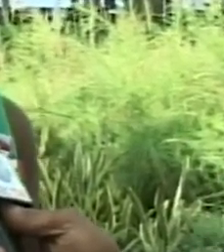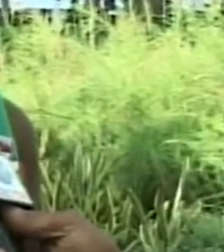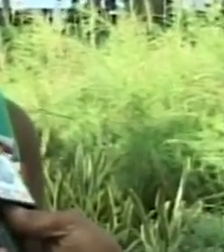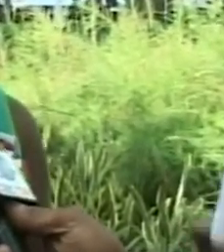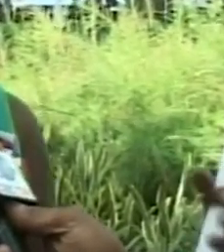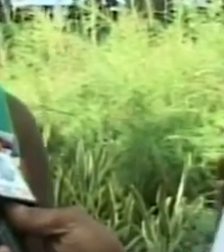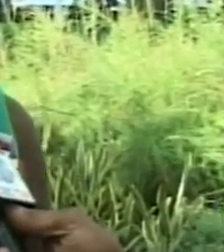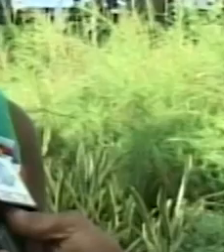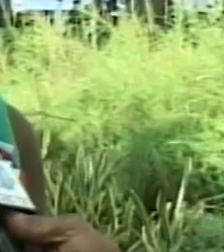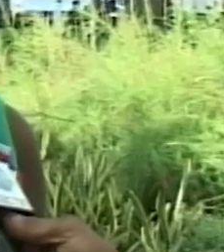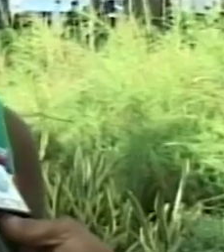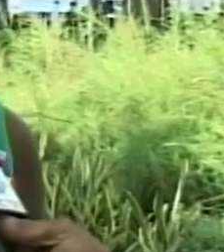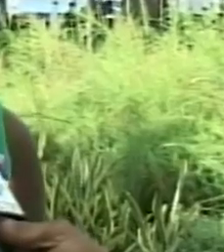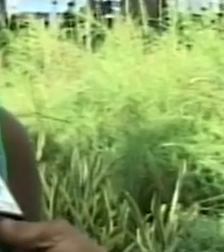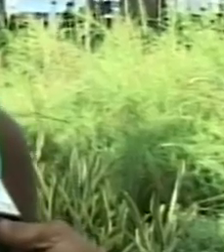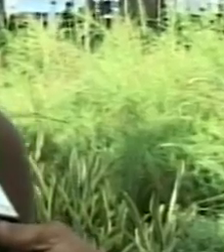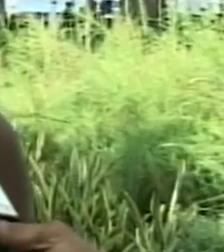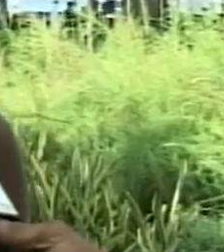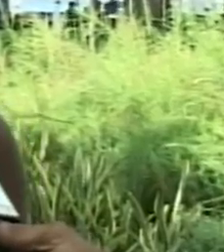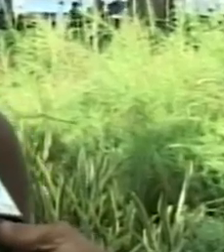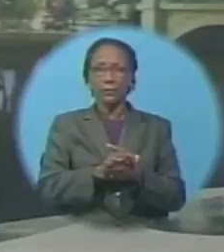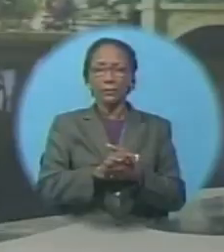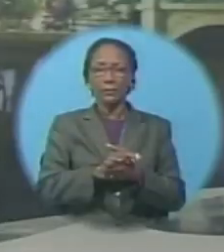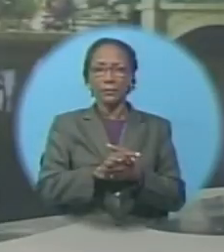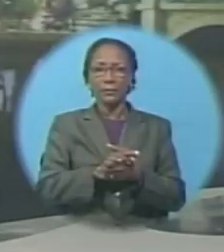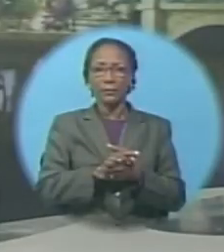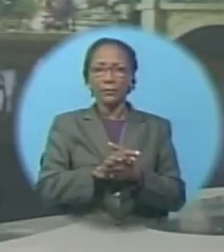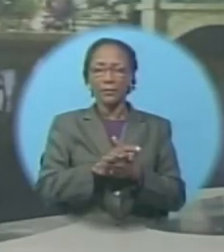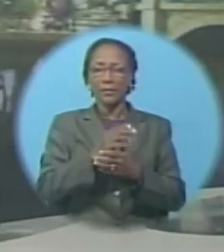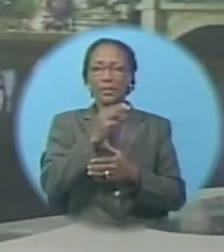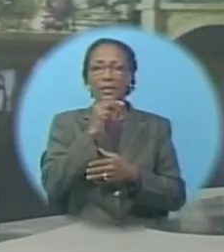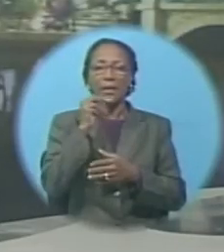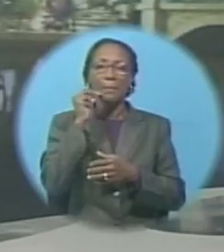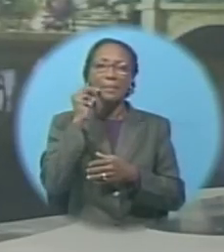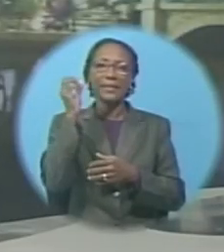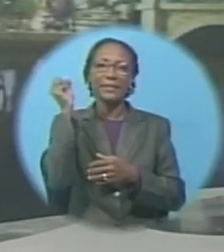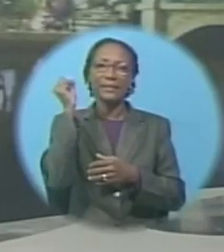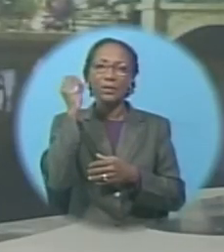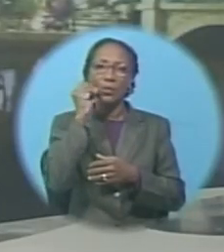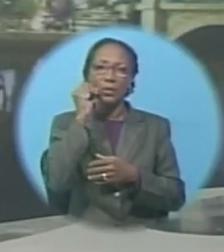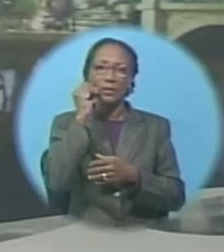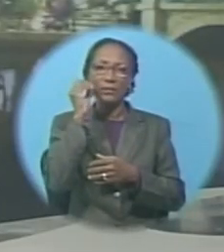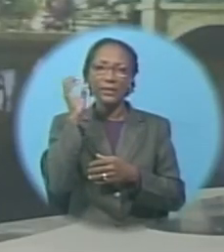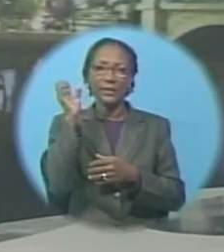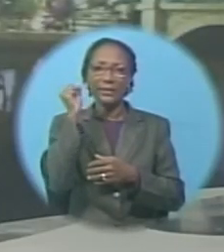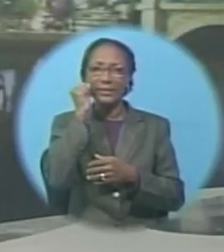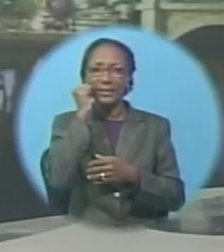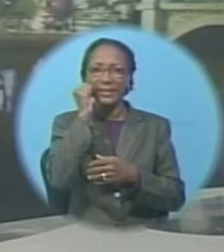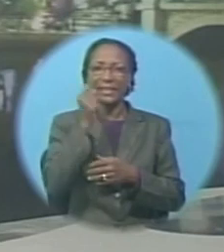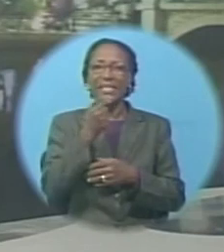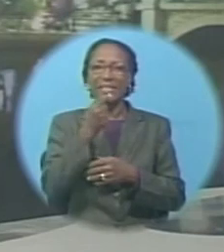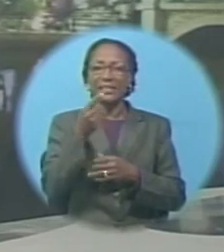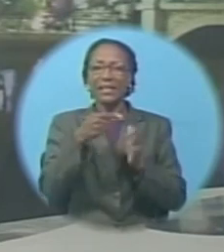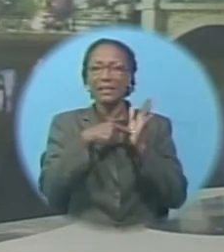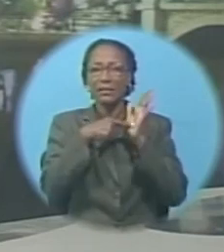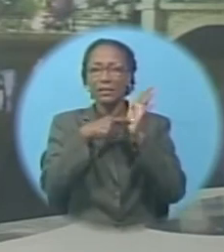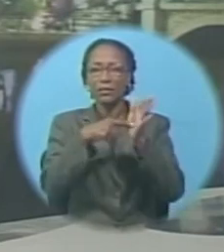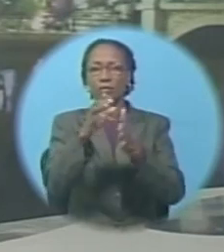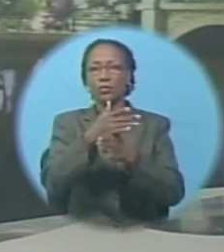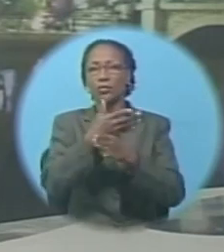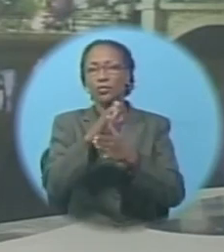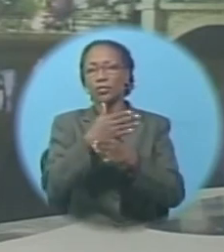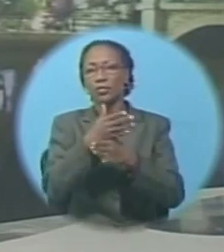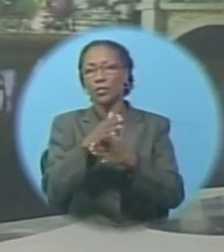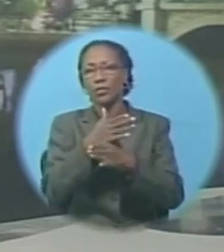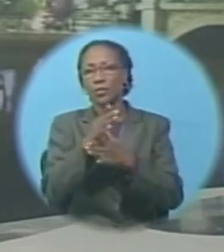more about the flavor of Barbados in mind. She says the hotel prides itself on offering an authentic